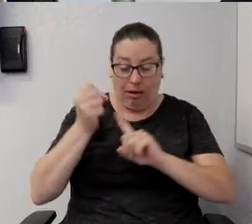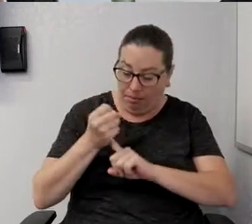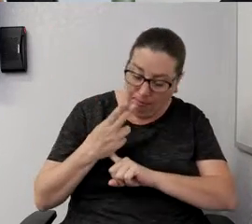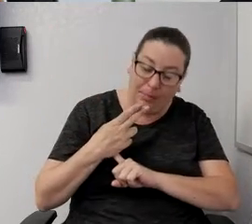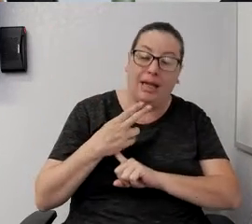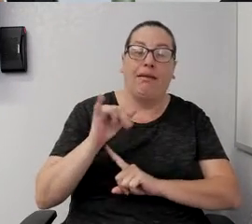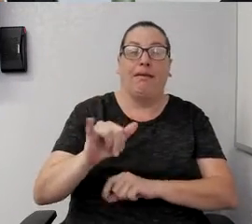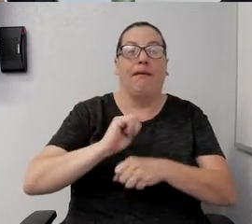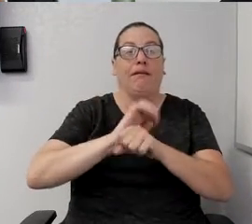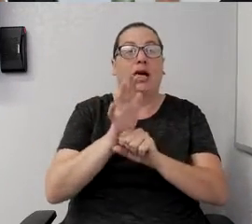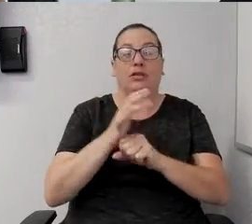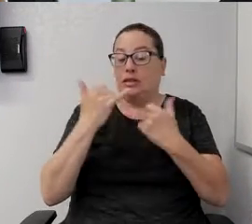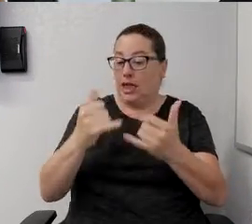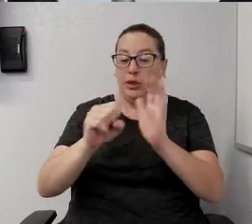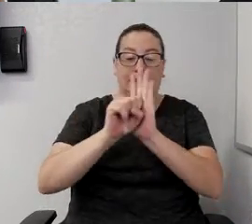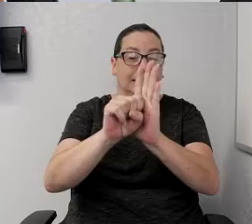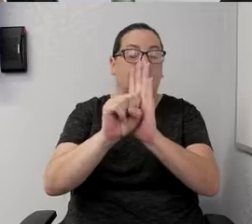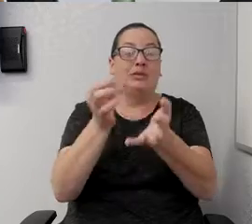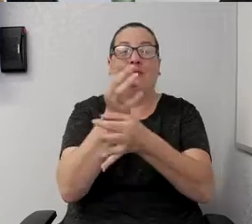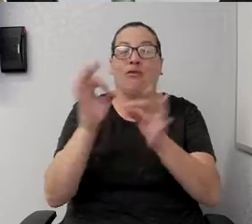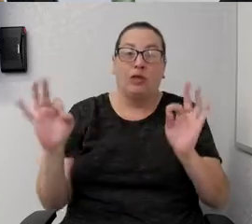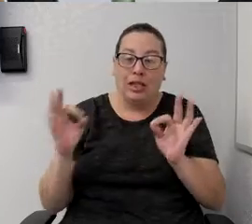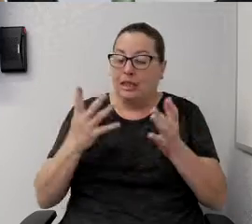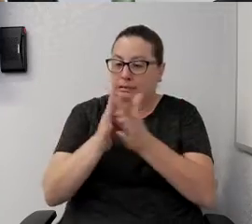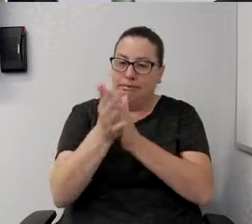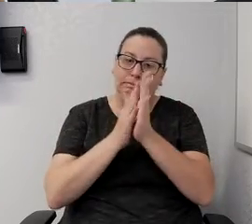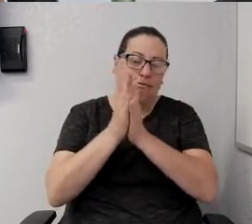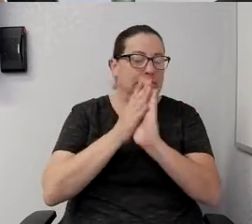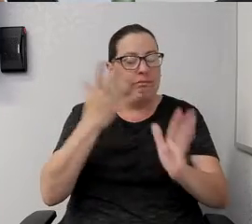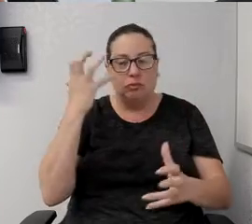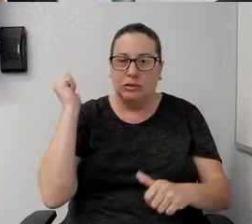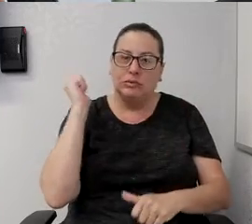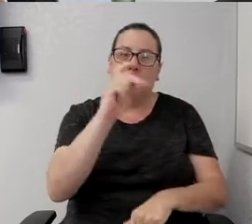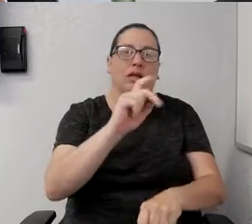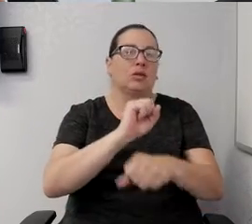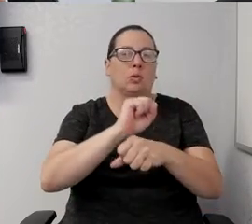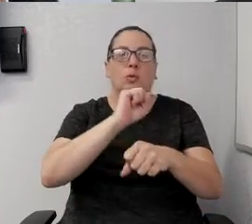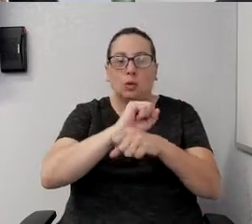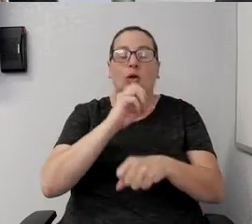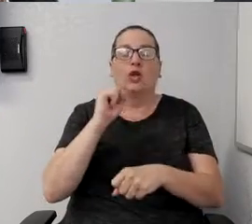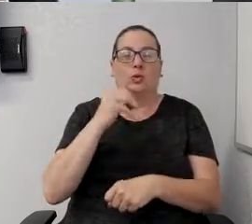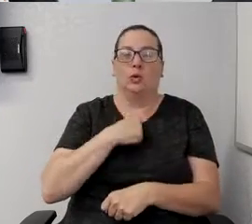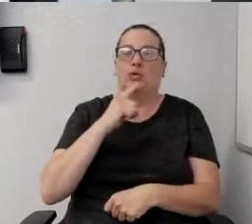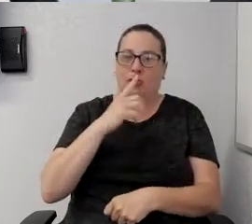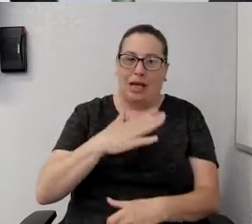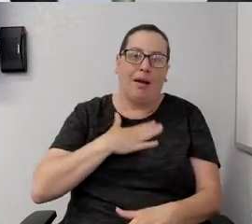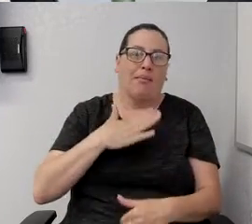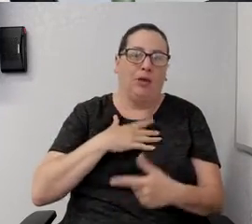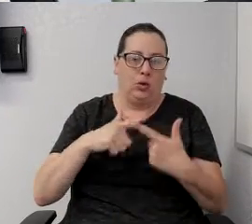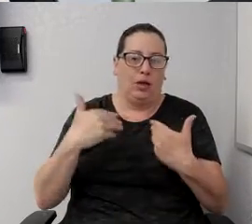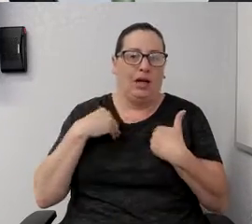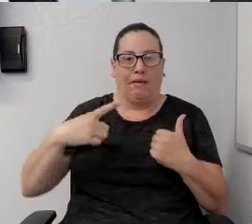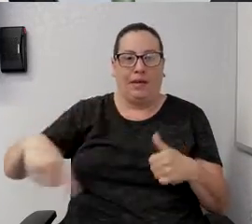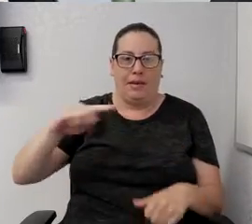that are now symptom-free, and they're anxious to get back to work, and we're anxious to have them back to work. So